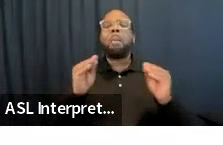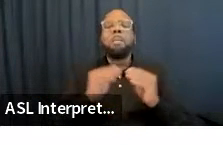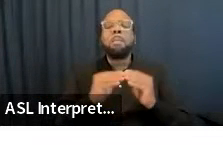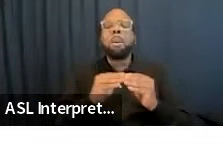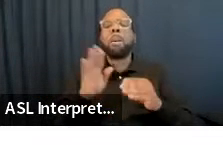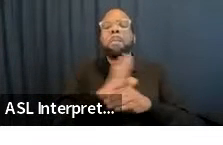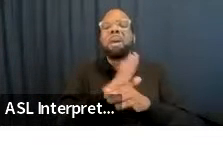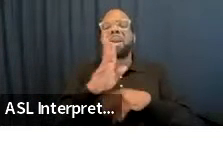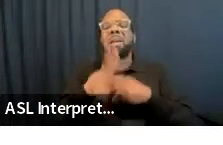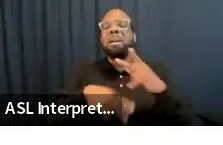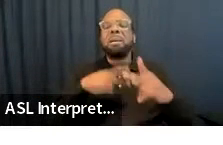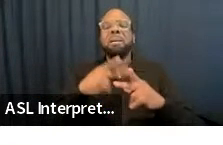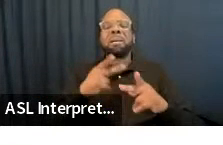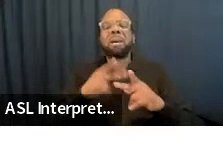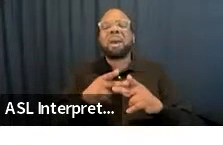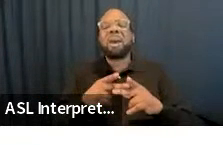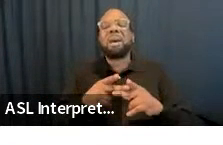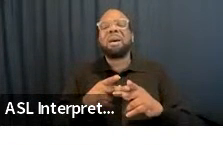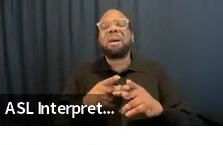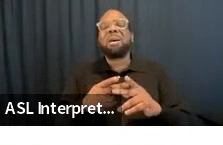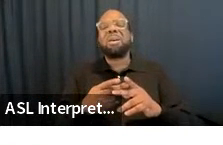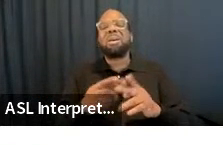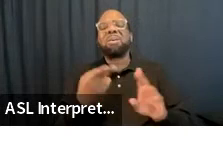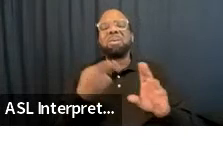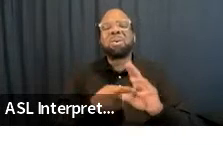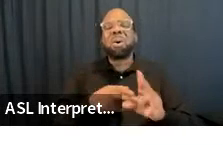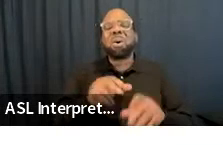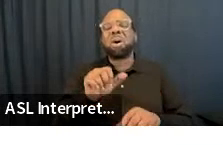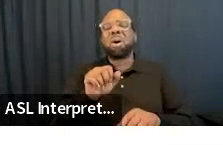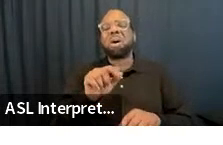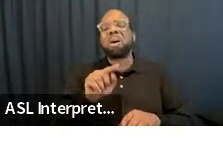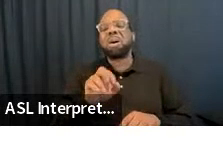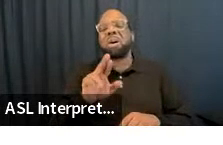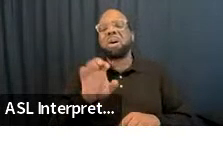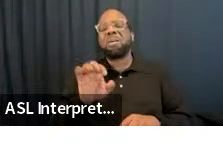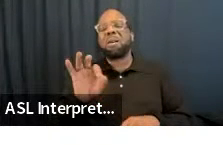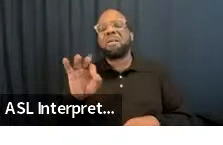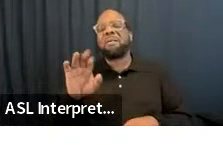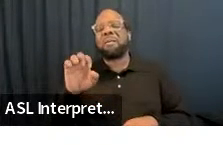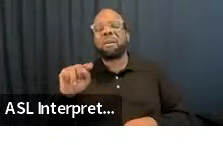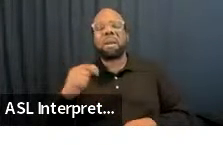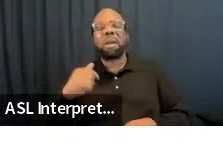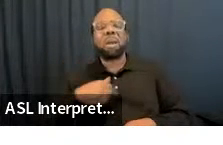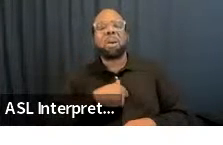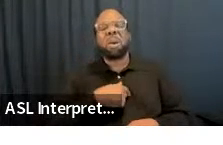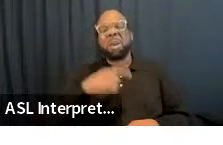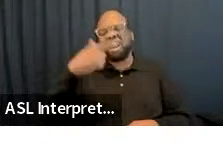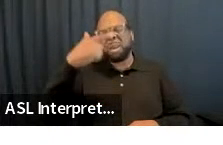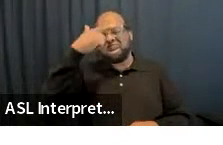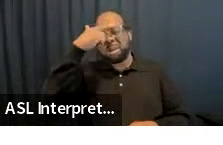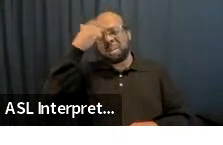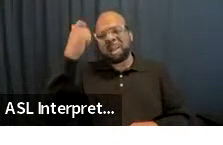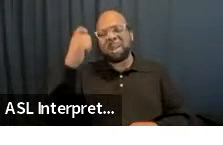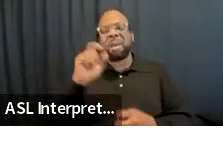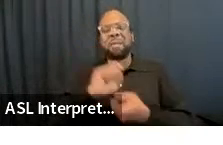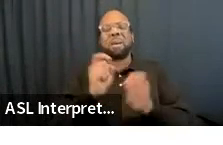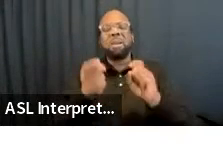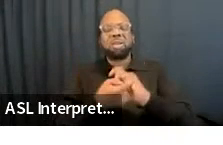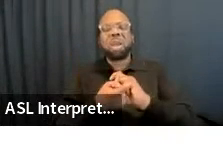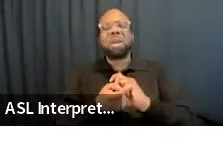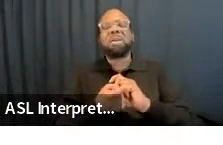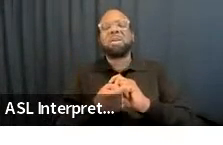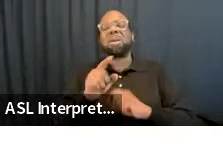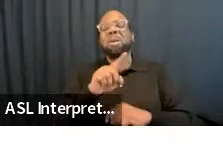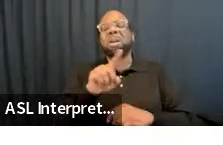business types to locate in storefronts along our city's commercial corridors. We believe these changes to zoning will allow more businesses to open